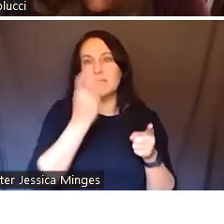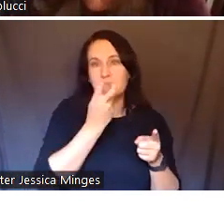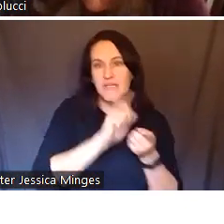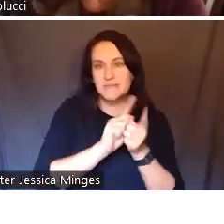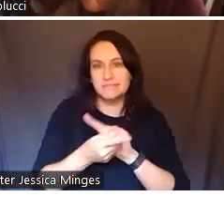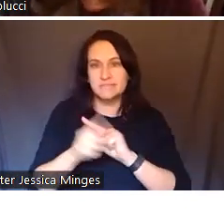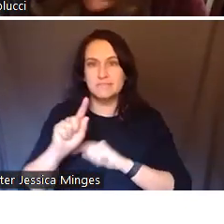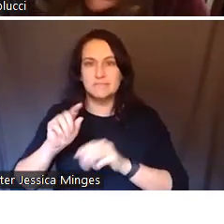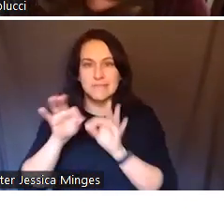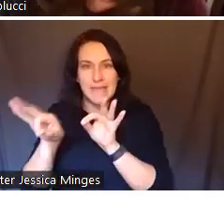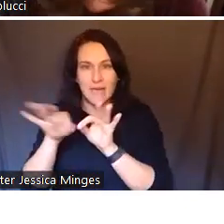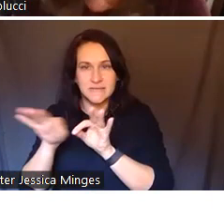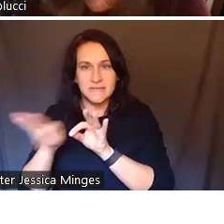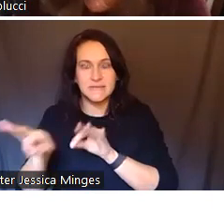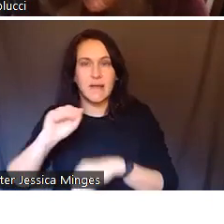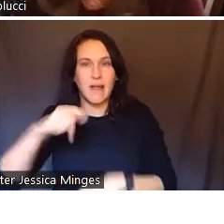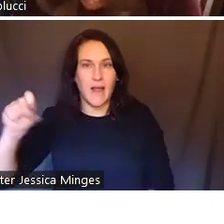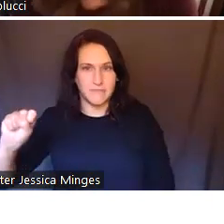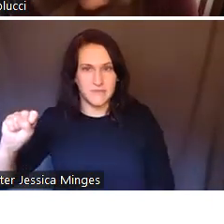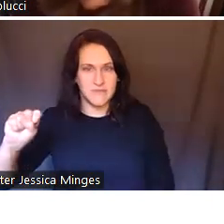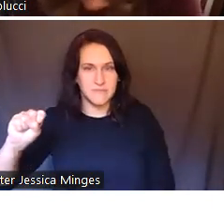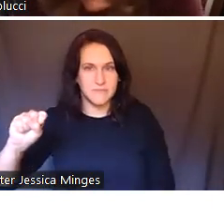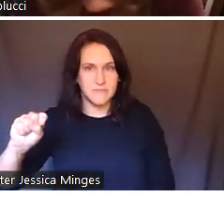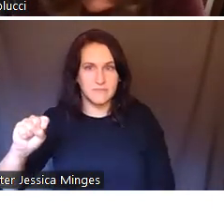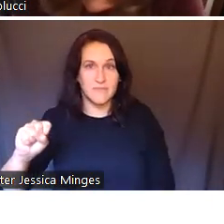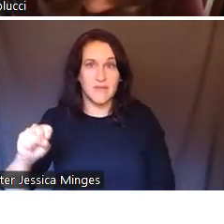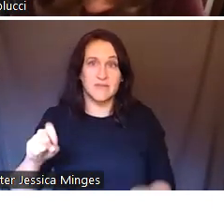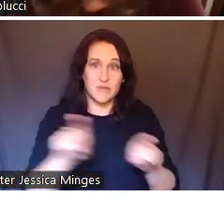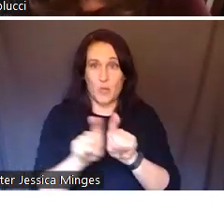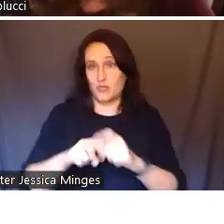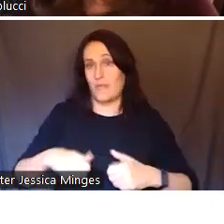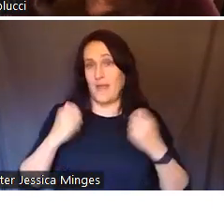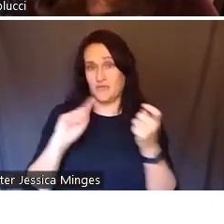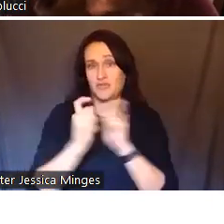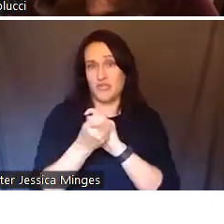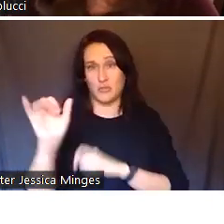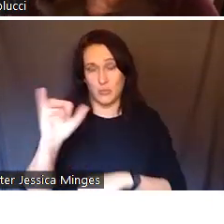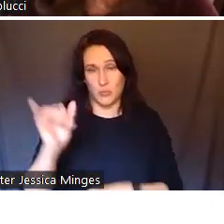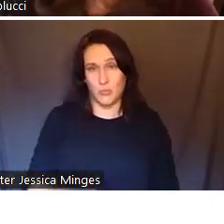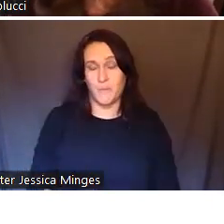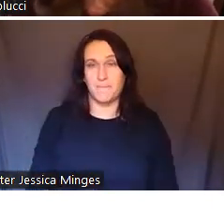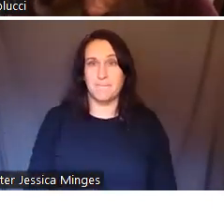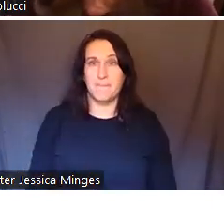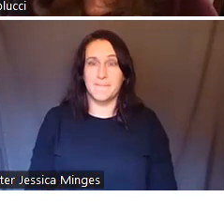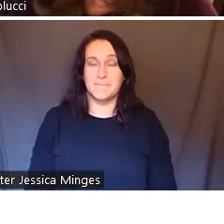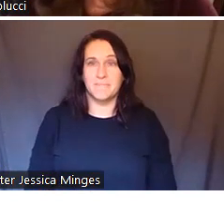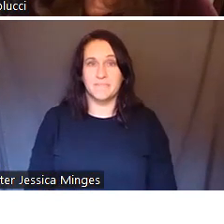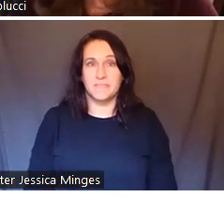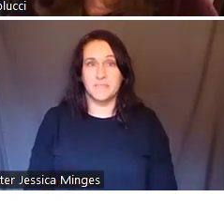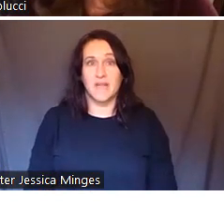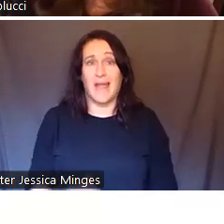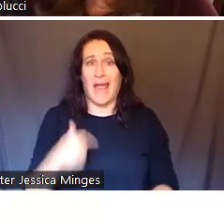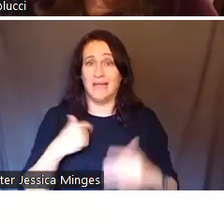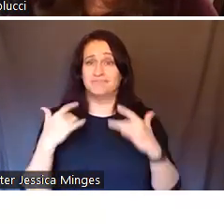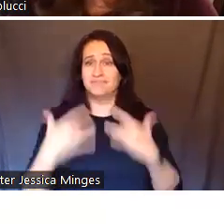text apps. They are also life changing. I pretty much lived with speech